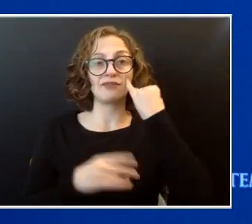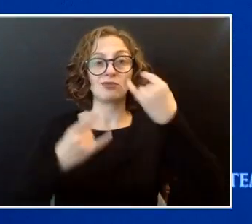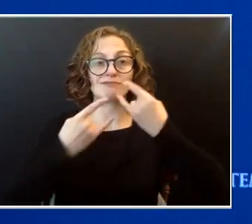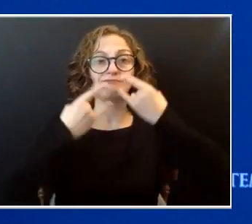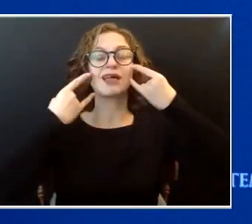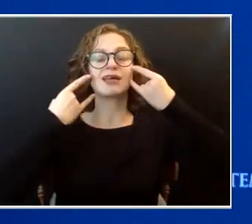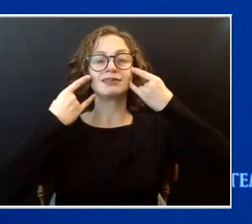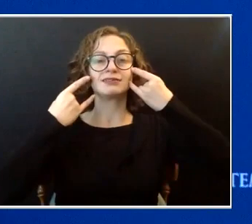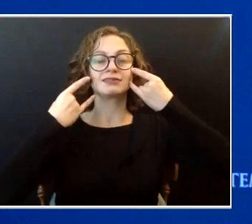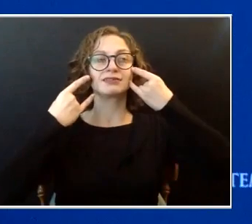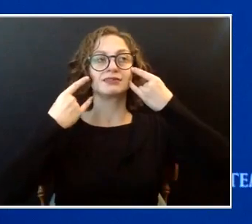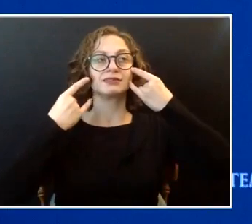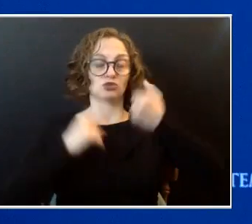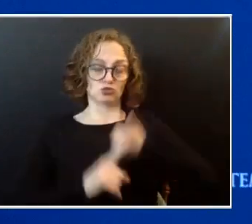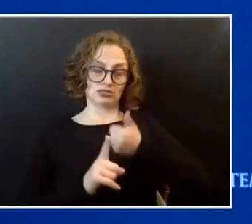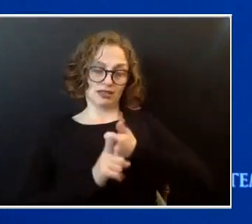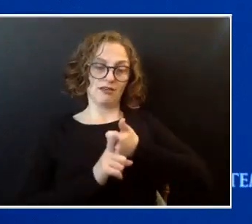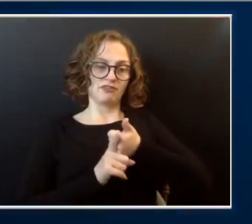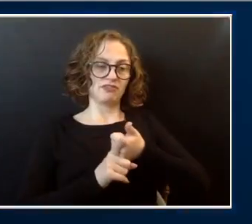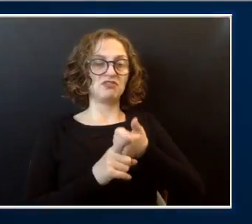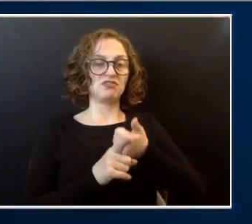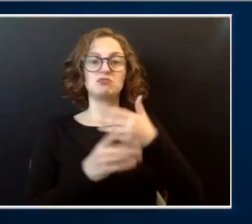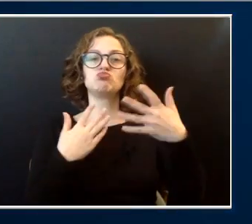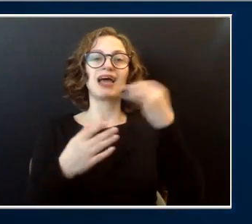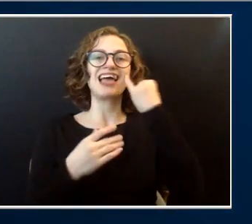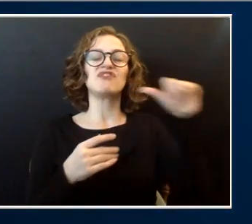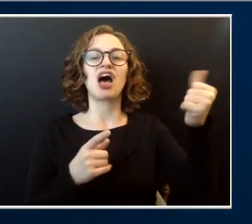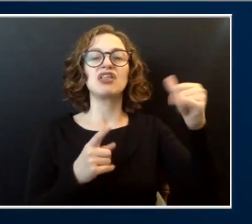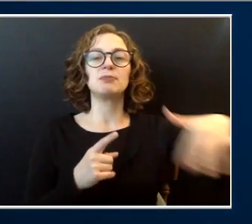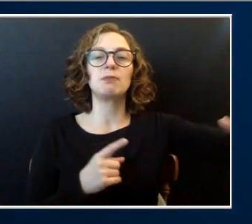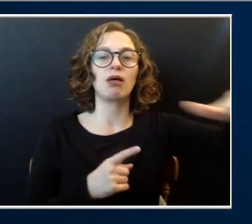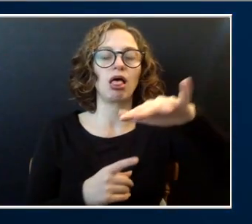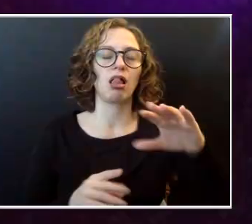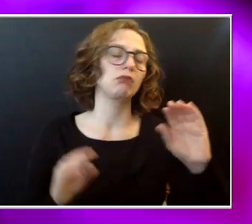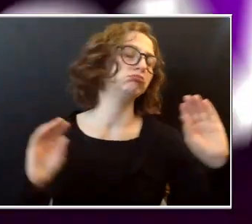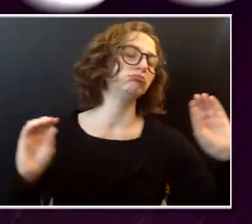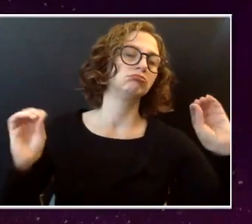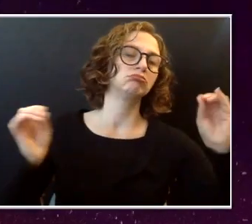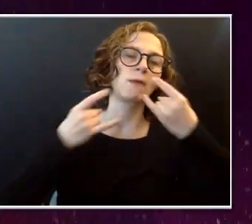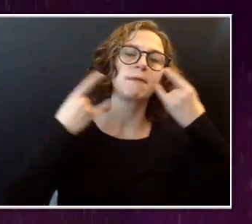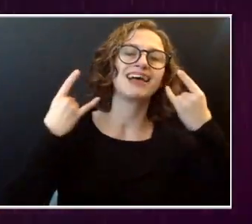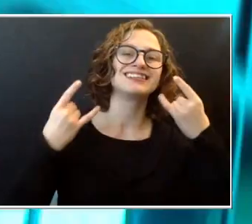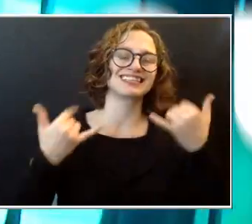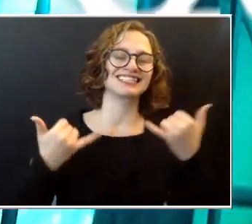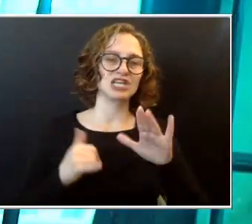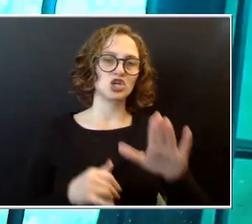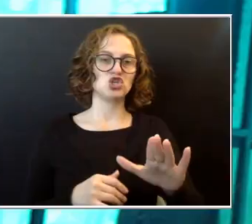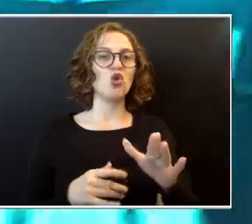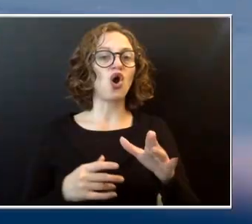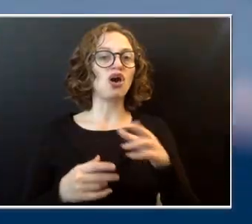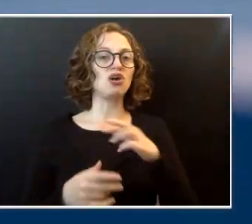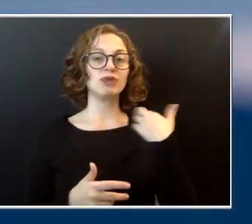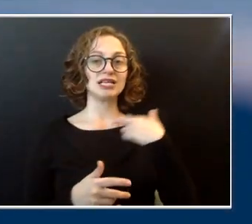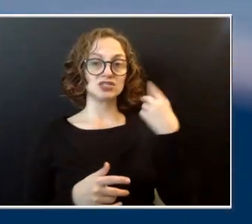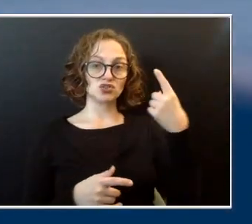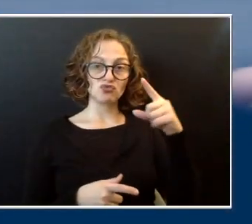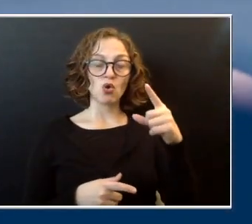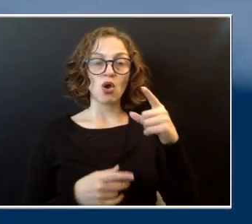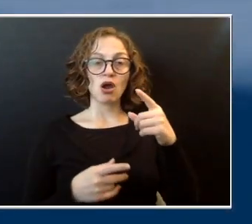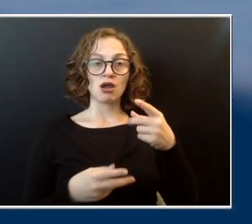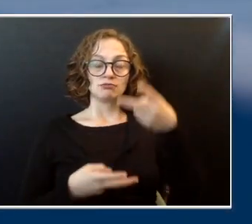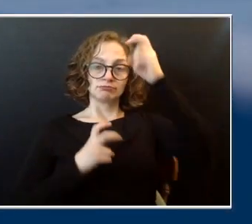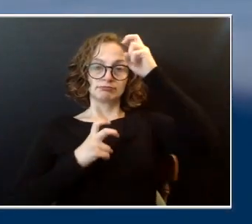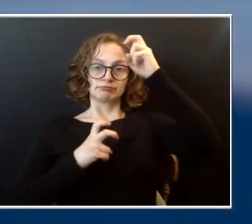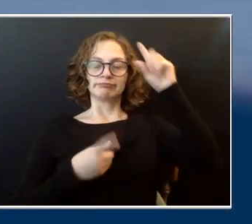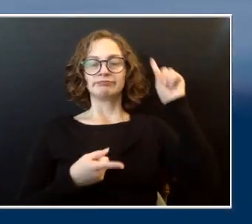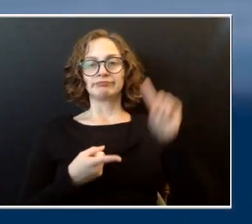had reduced chance of getting the disease. All right, Alexis Del Cid has been monitoring our feeds for your questions. Alexis, what are